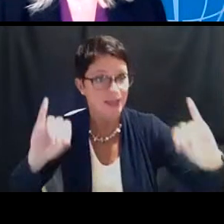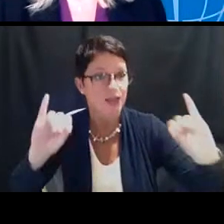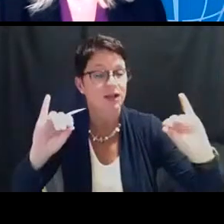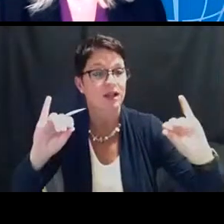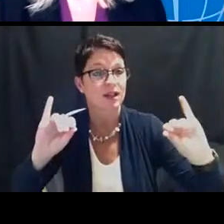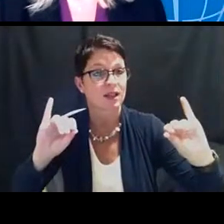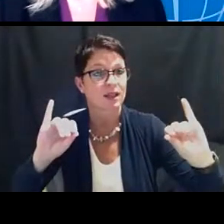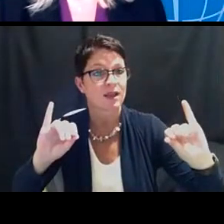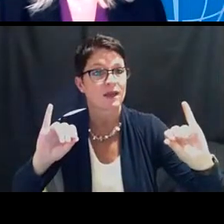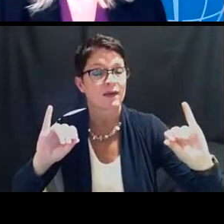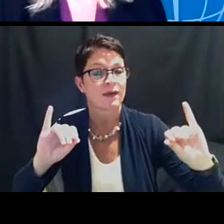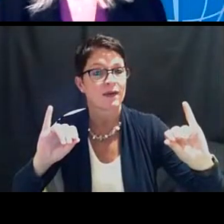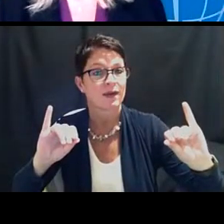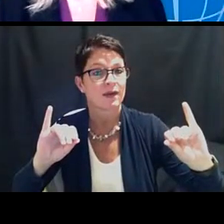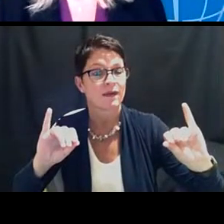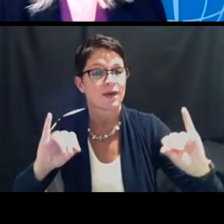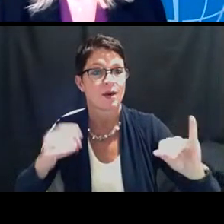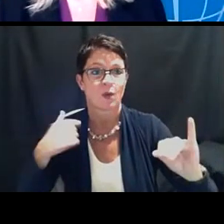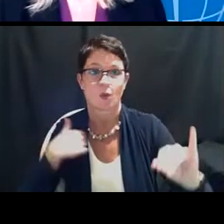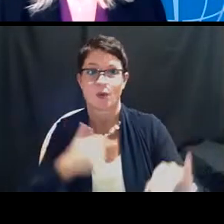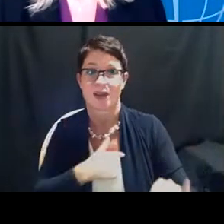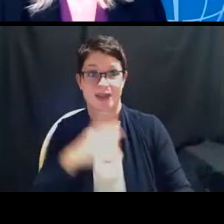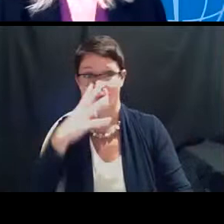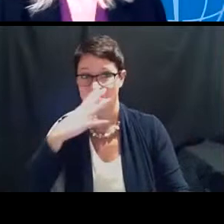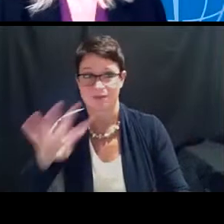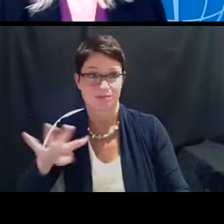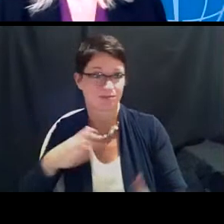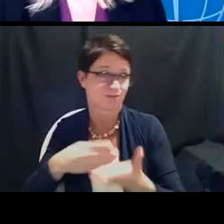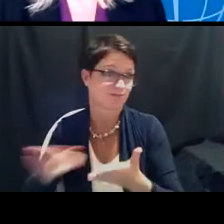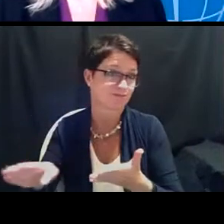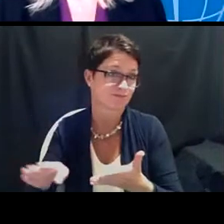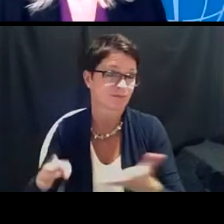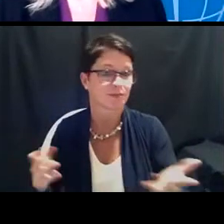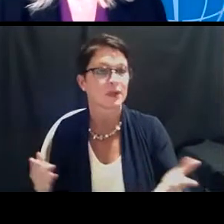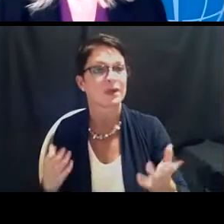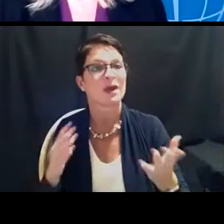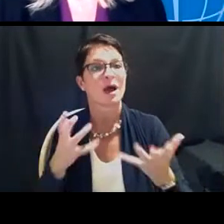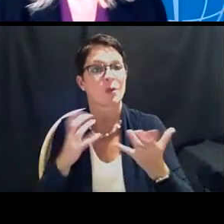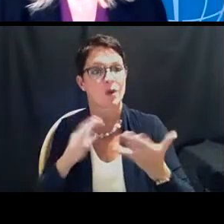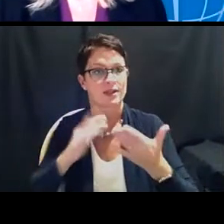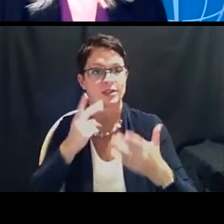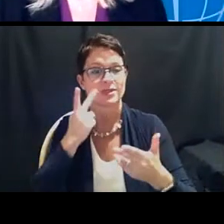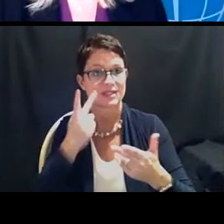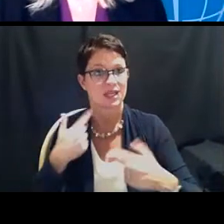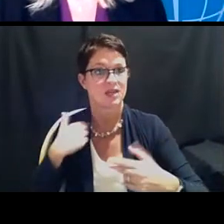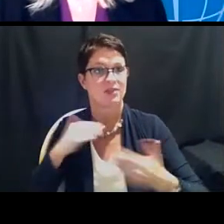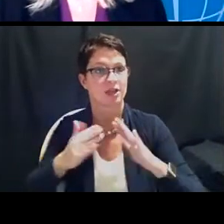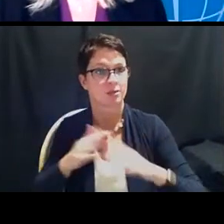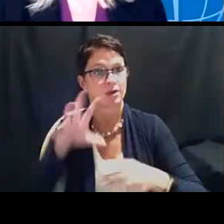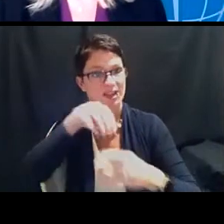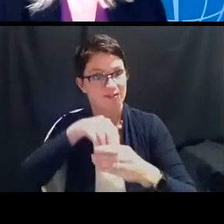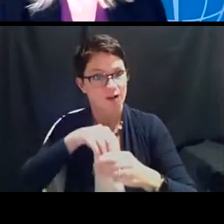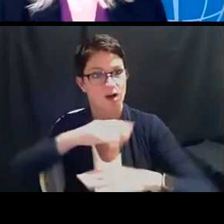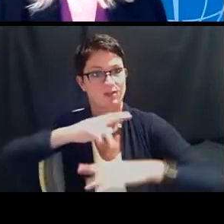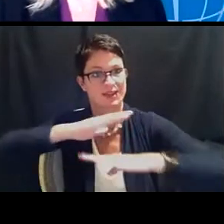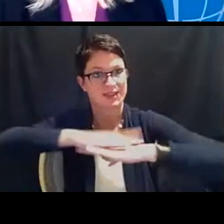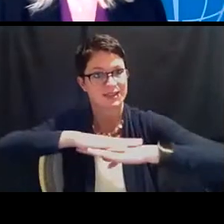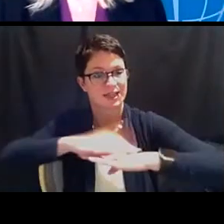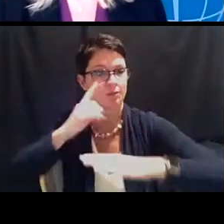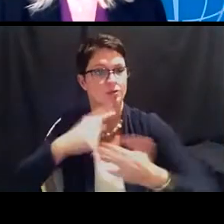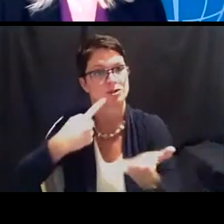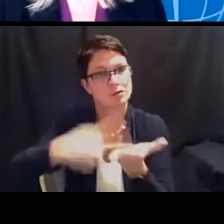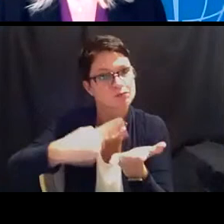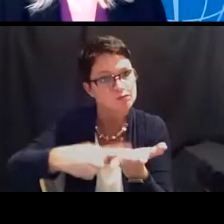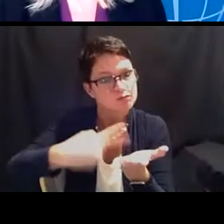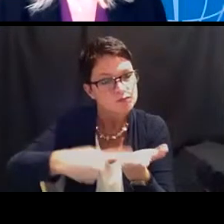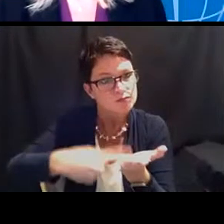our seniors and youth have been forgotten. I would like to see a community seat at the table for input